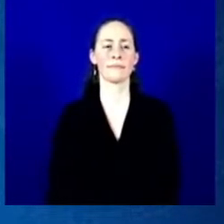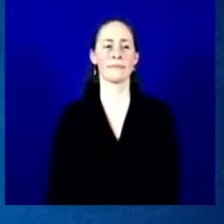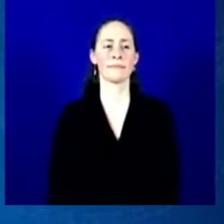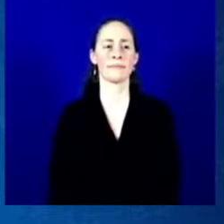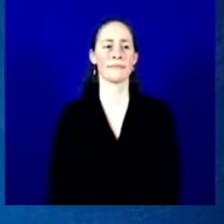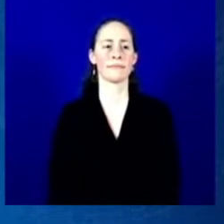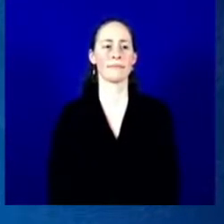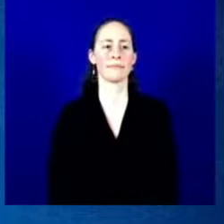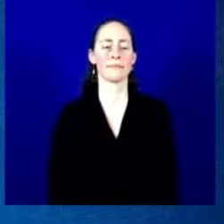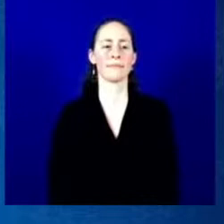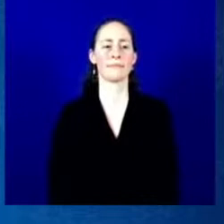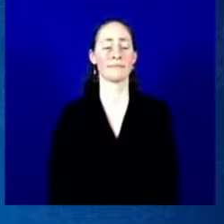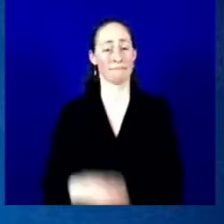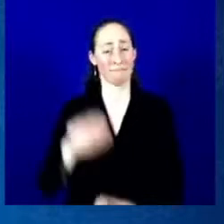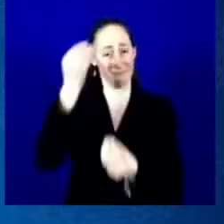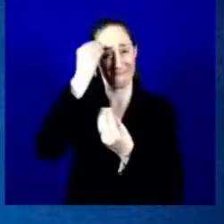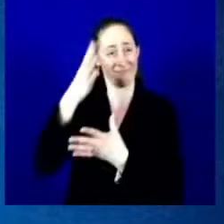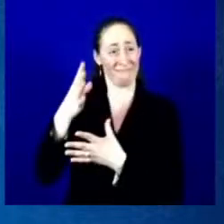to outcompete us.